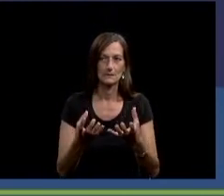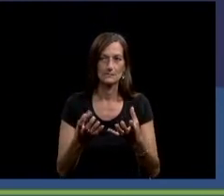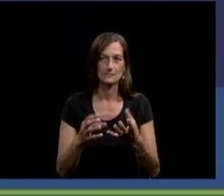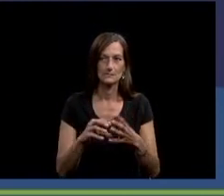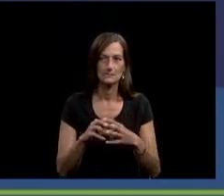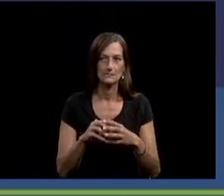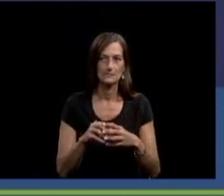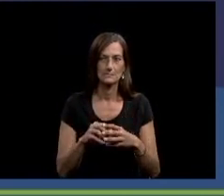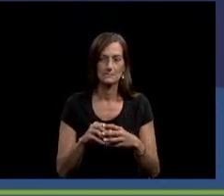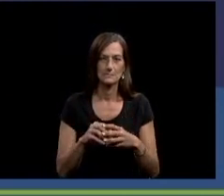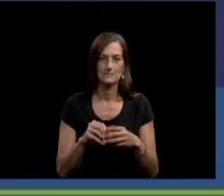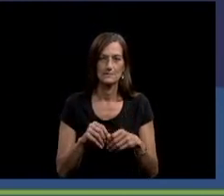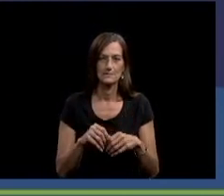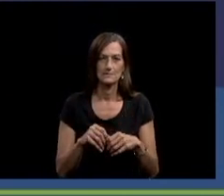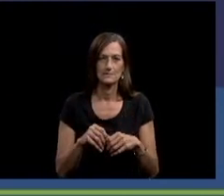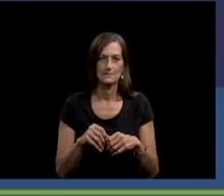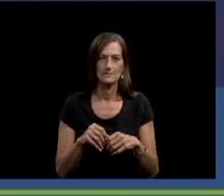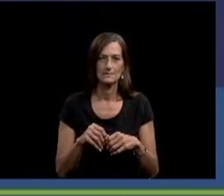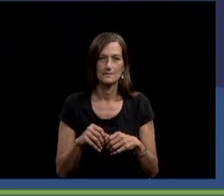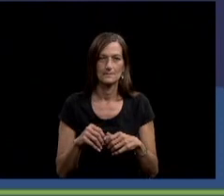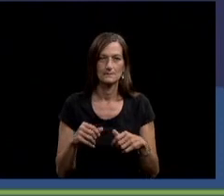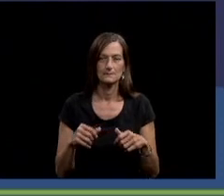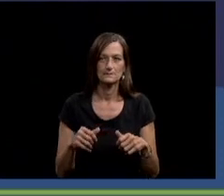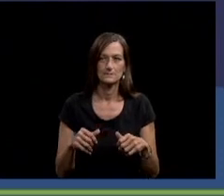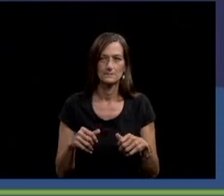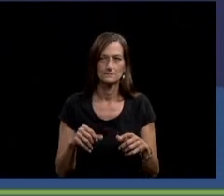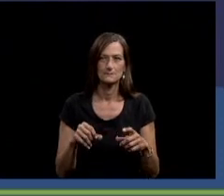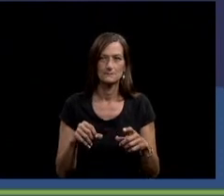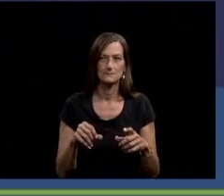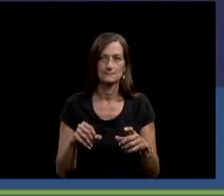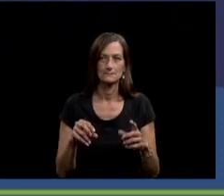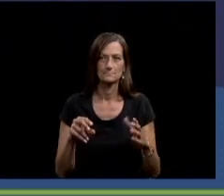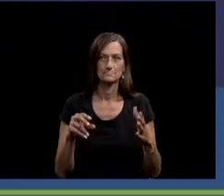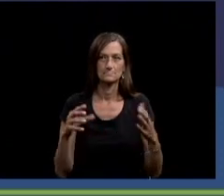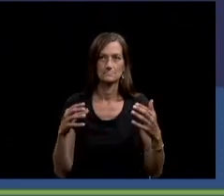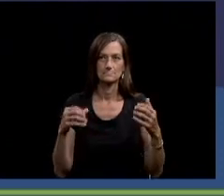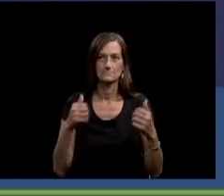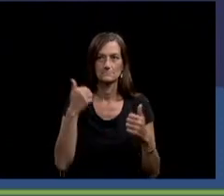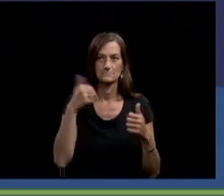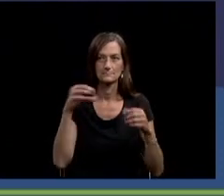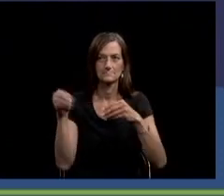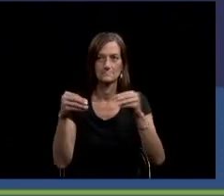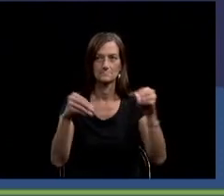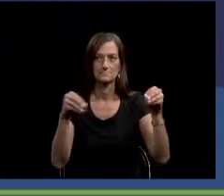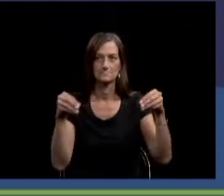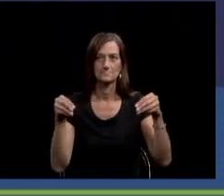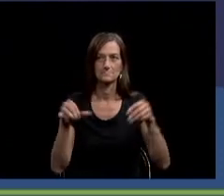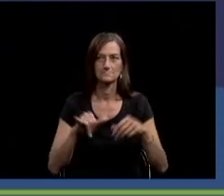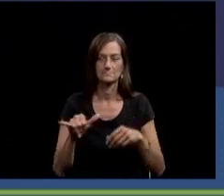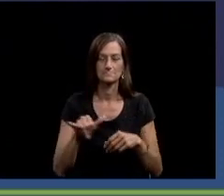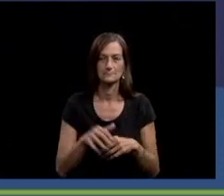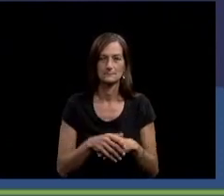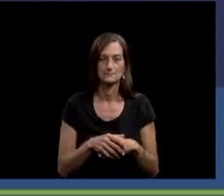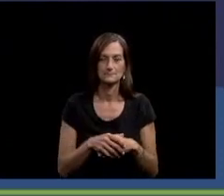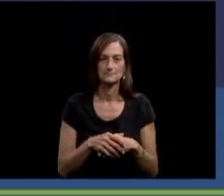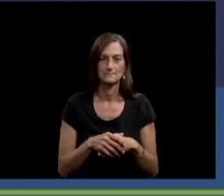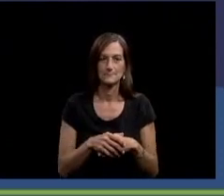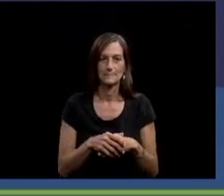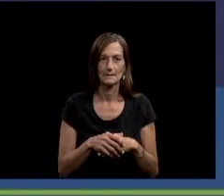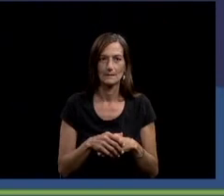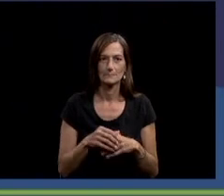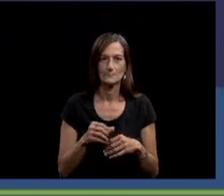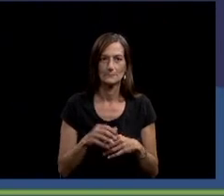well. Additionally, I've had the opportunity to participate in the Race Equity Institute training locally. We have worked with the